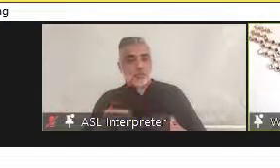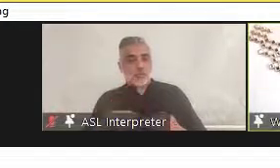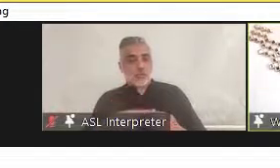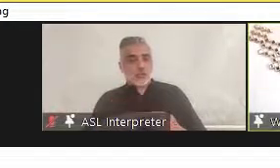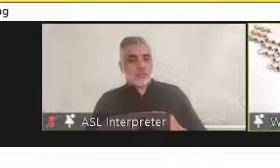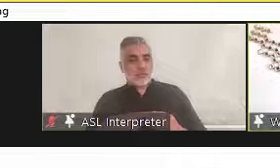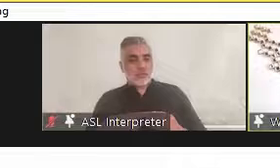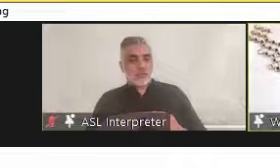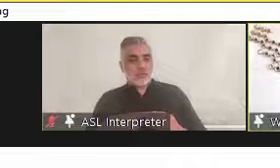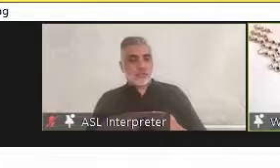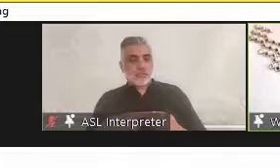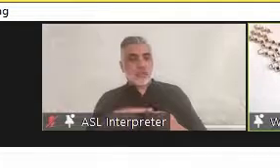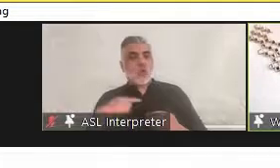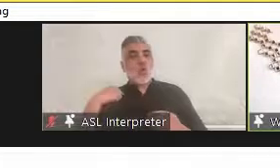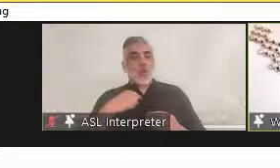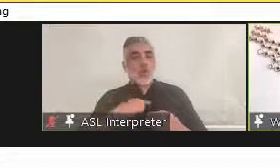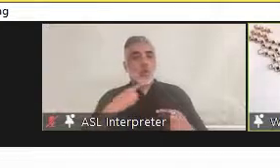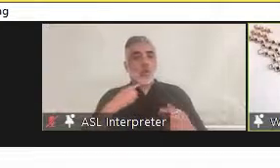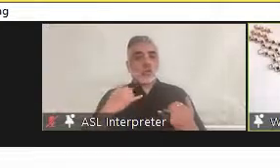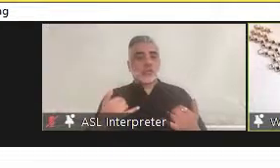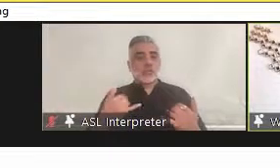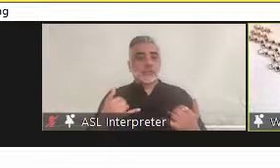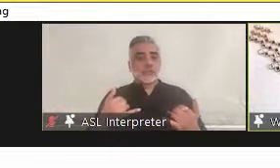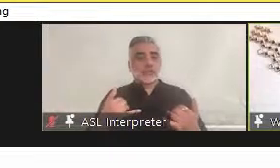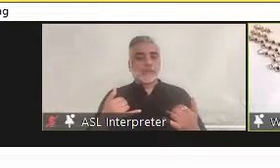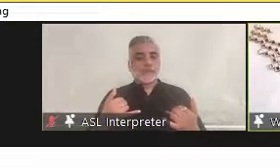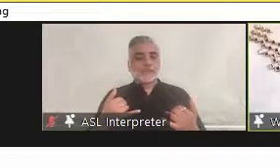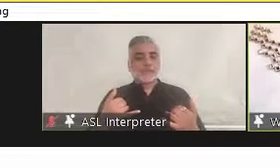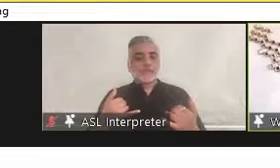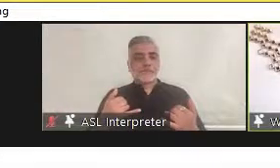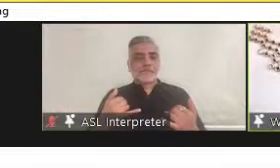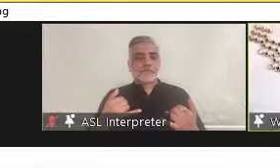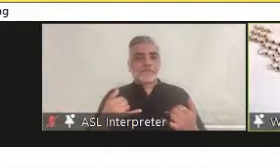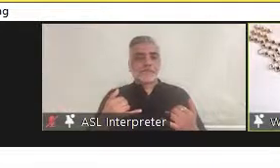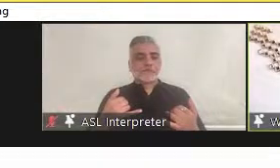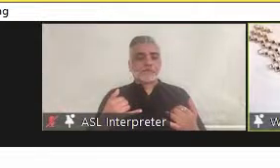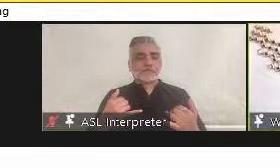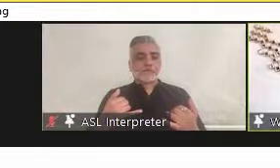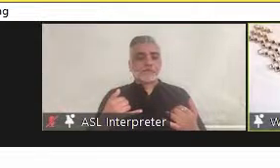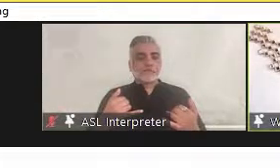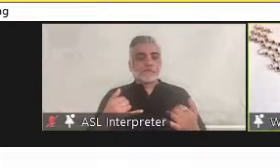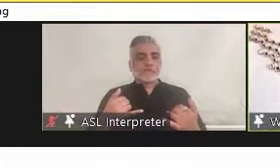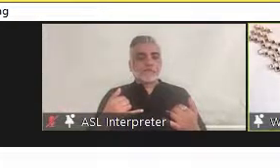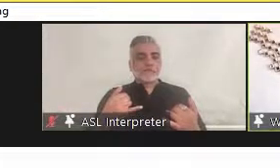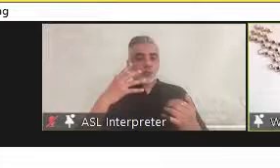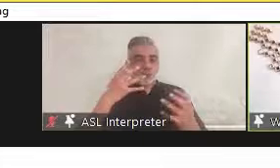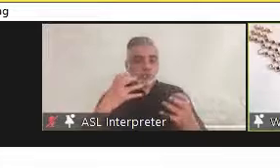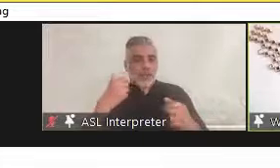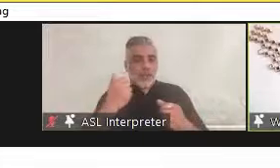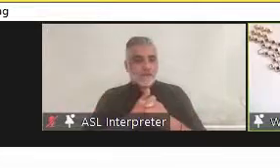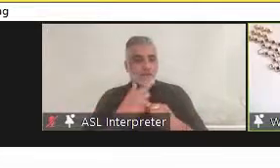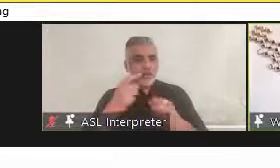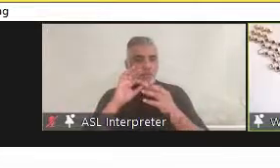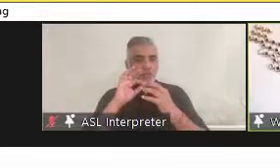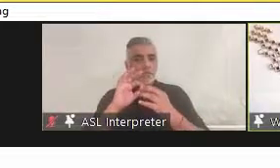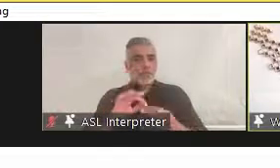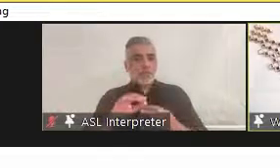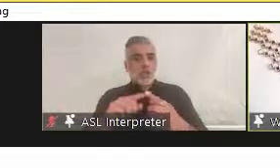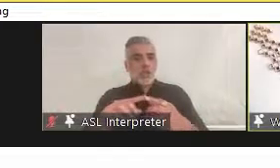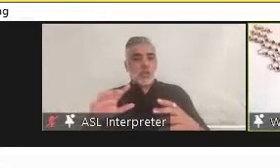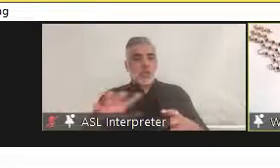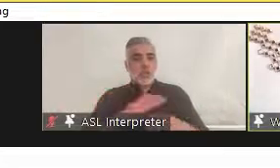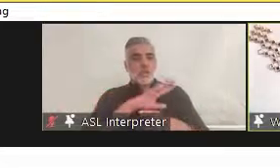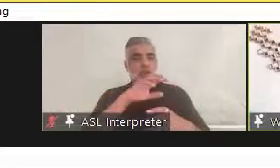we are currently in the feasibility study, because we want everything to be based on a comprehensive